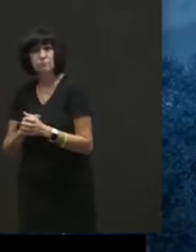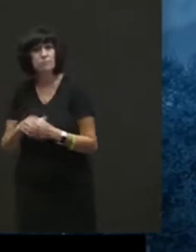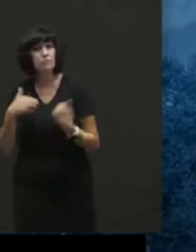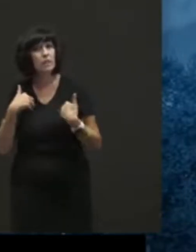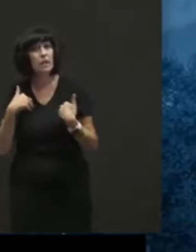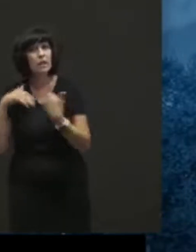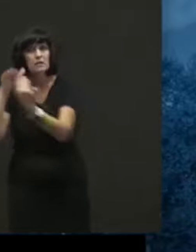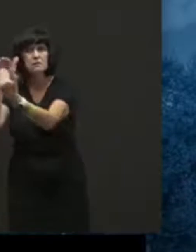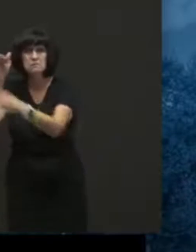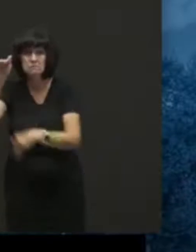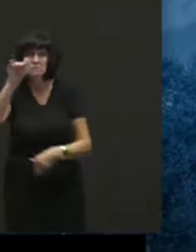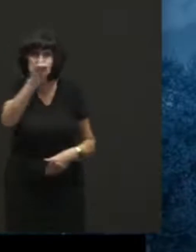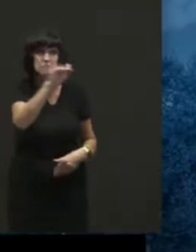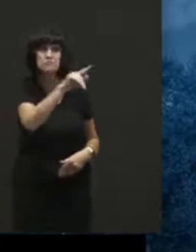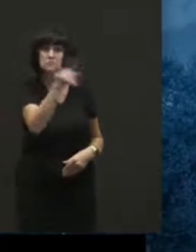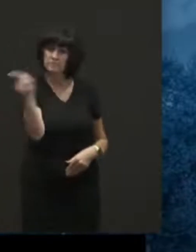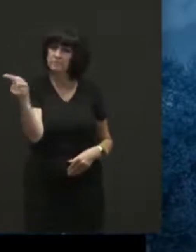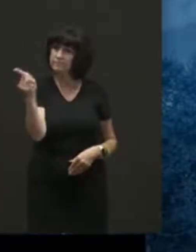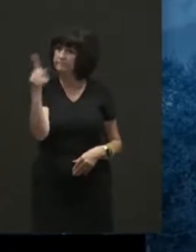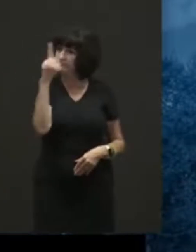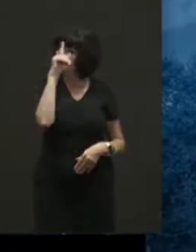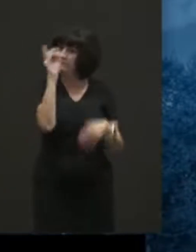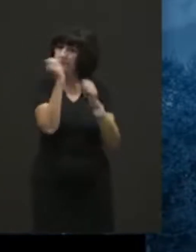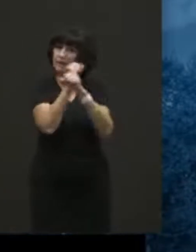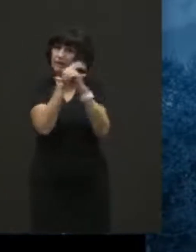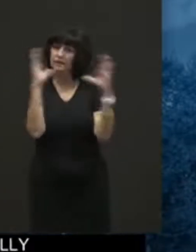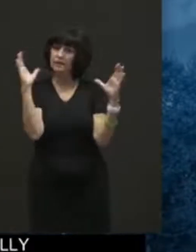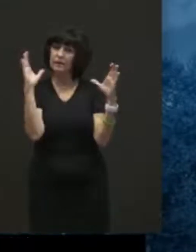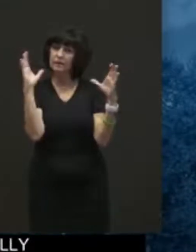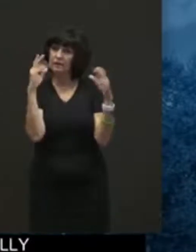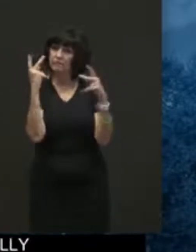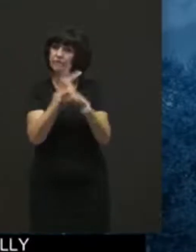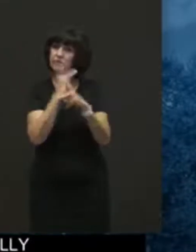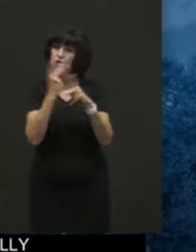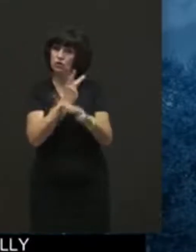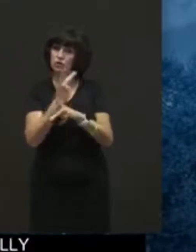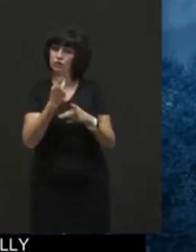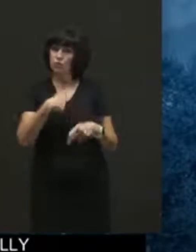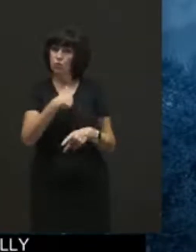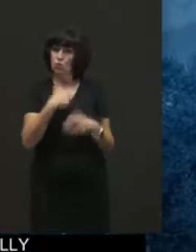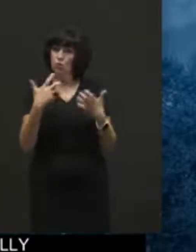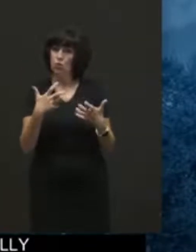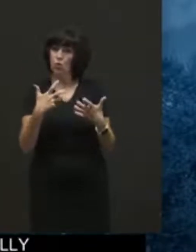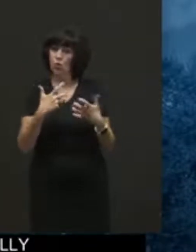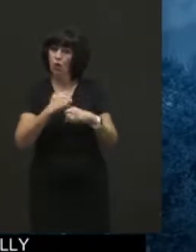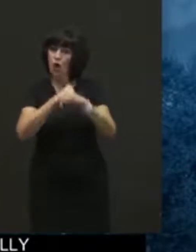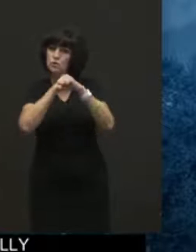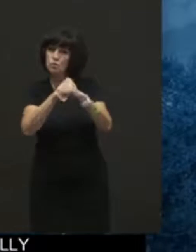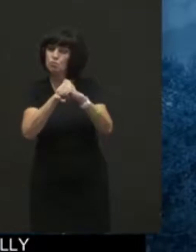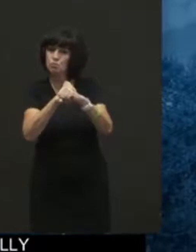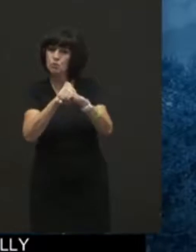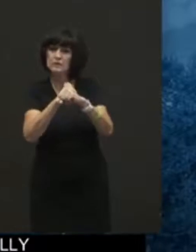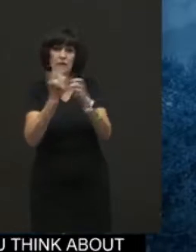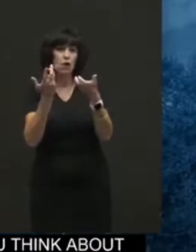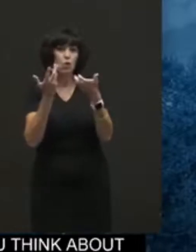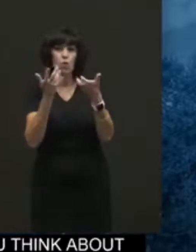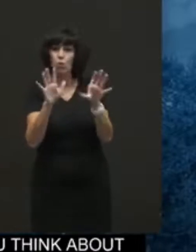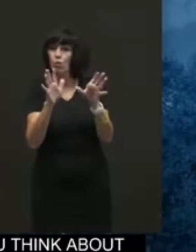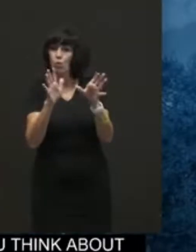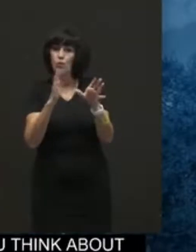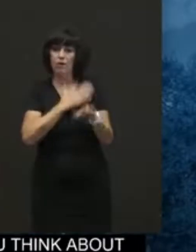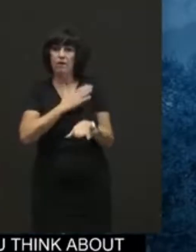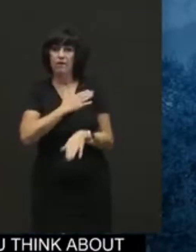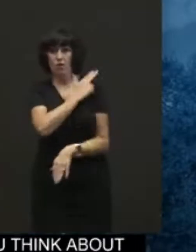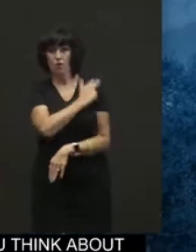the math for a minute and our focus on protecting that hospital capacity, if we have a normal flu season, as Dr.